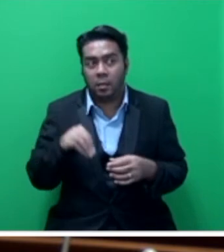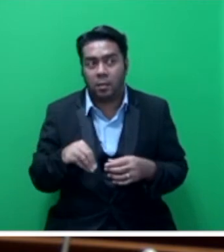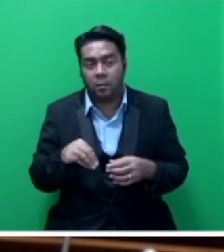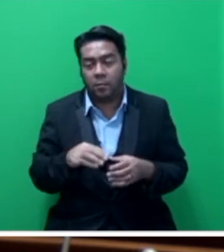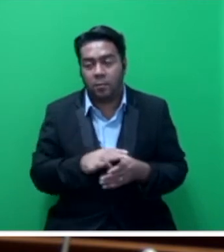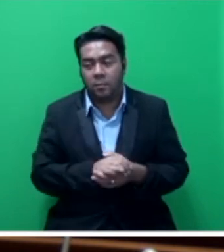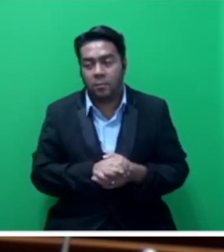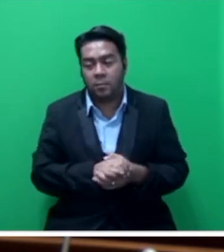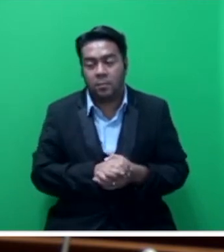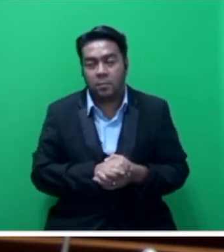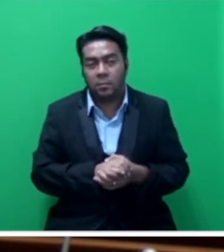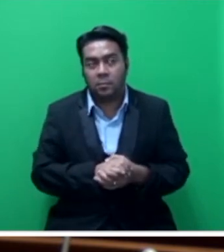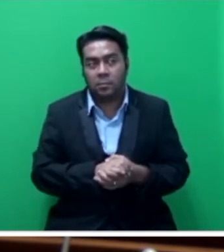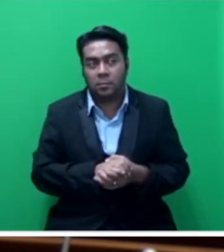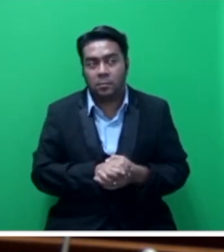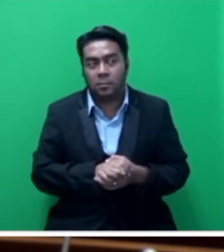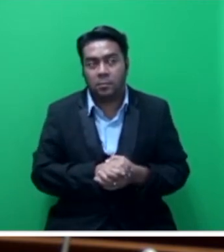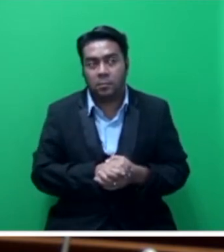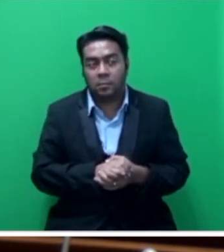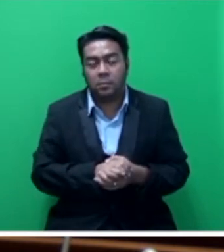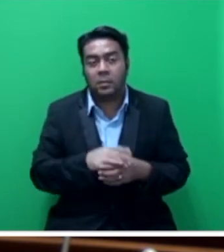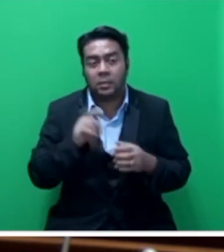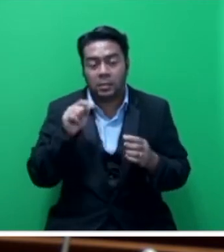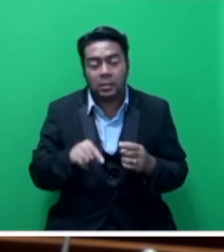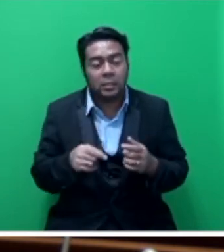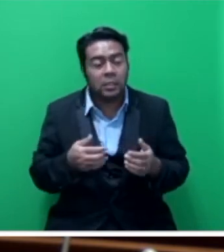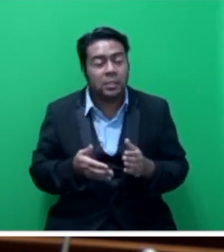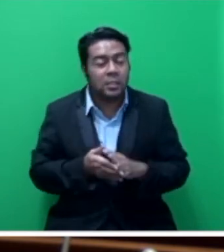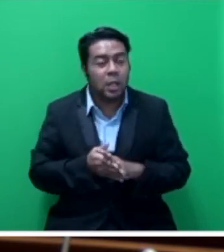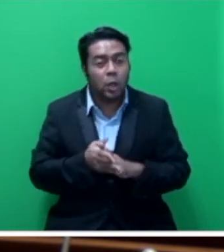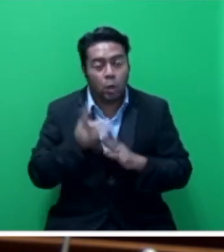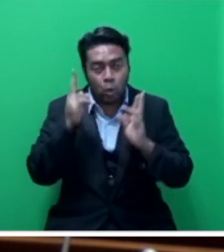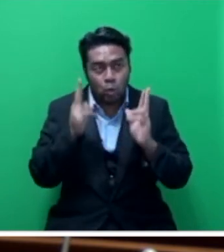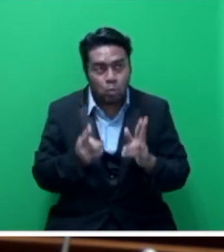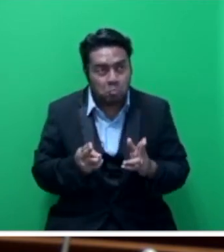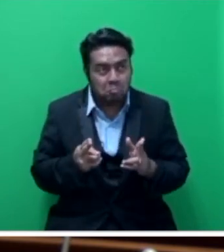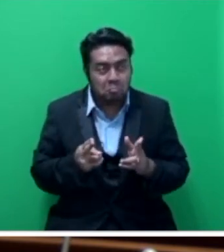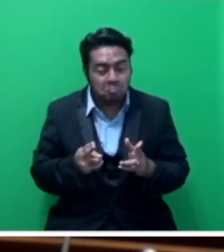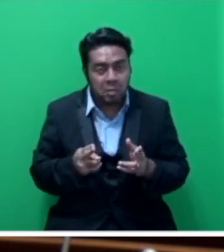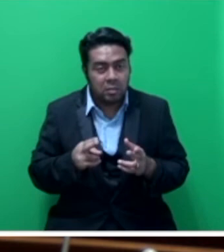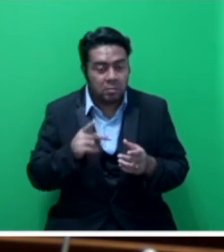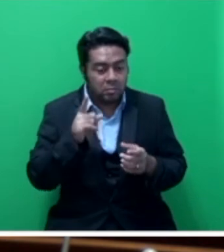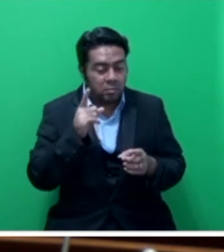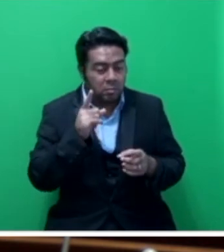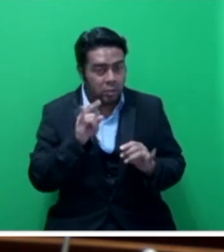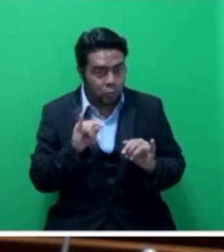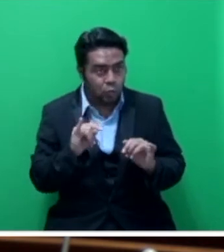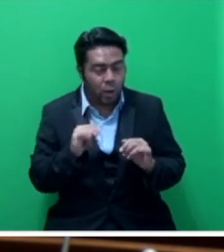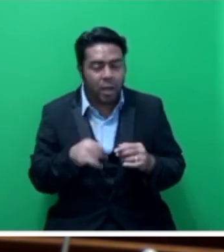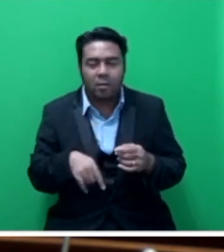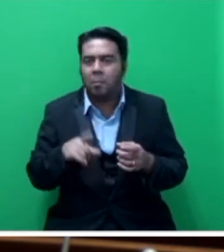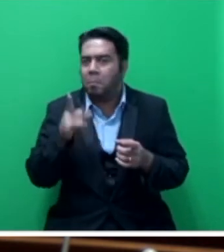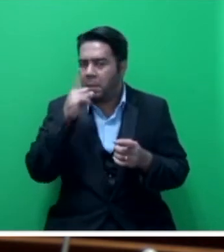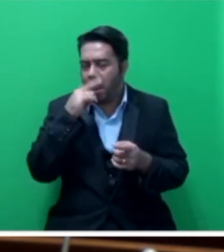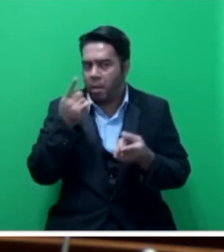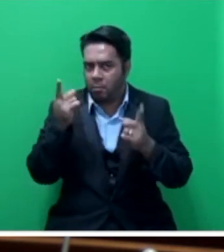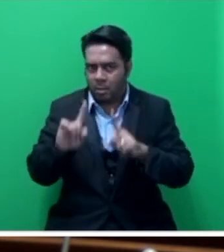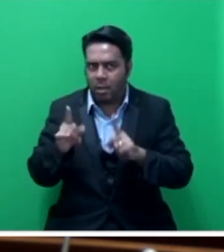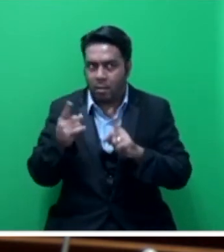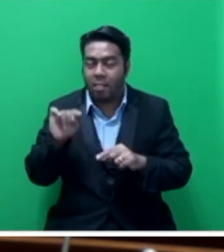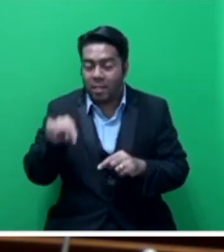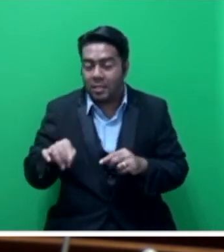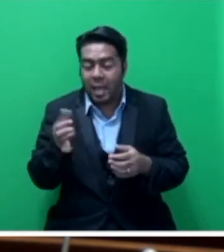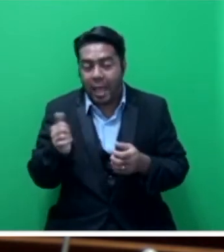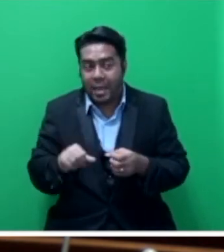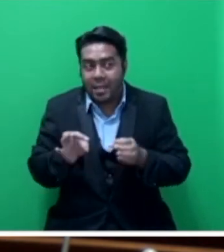frequent natural disasters, is a human crisis and is actually costing lives. This means any development